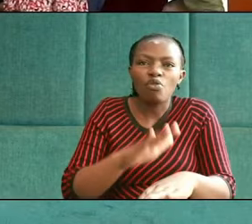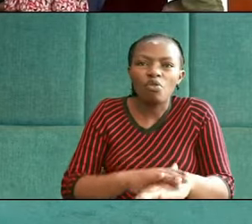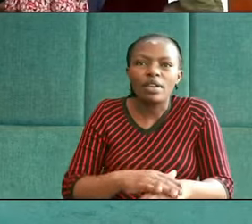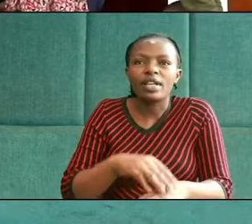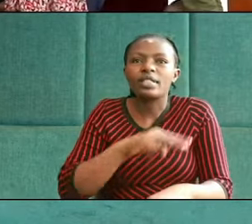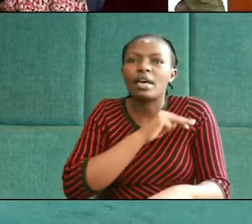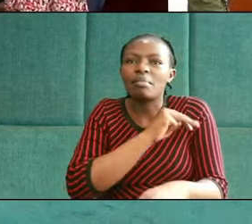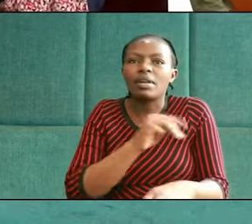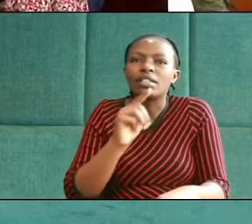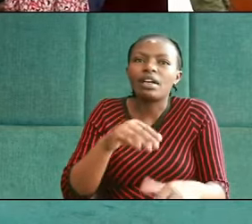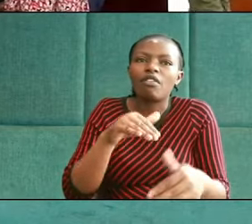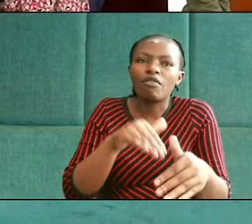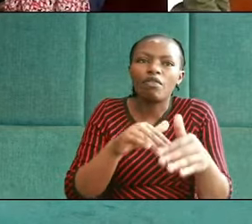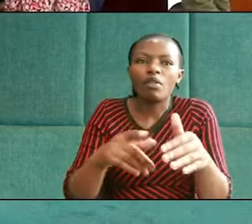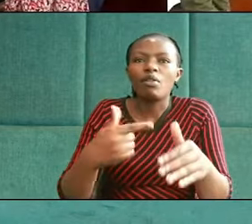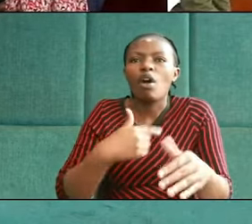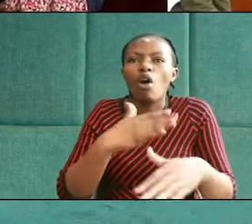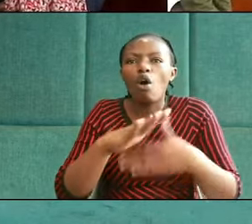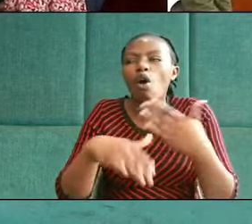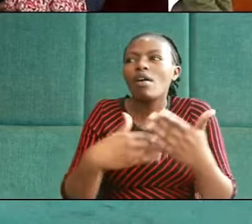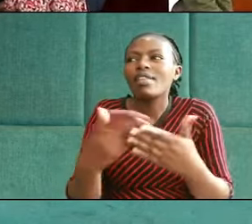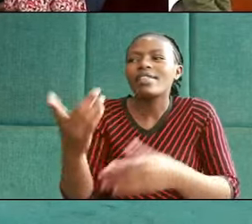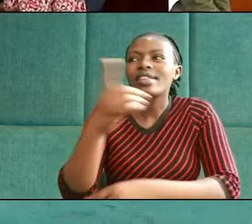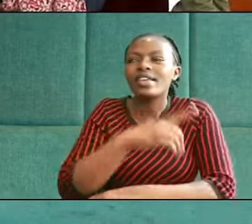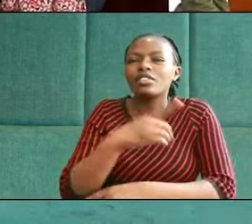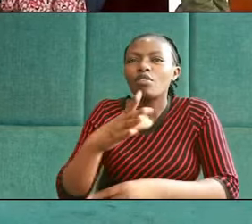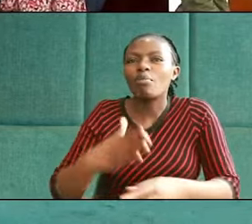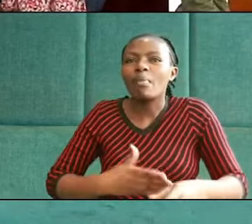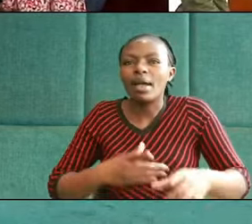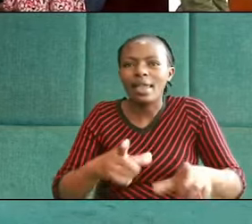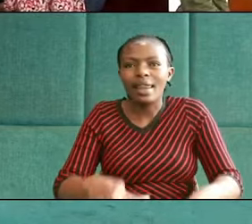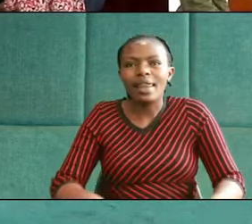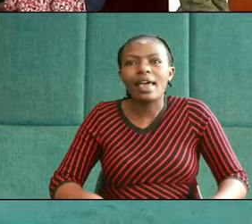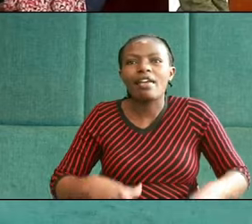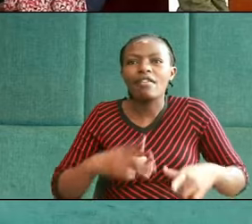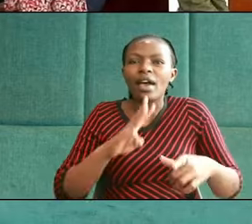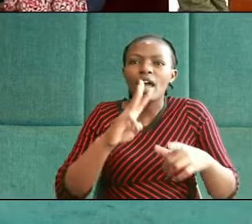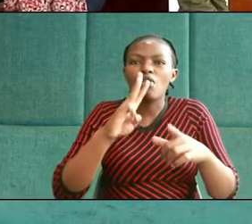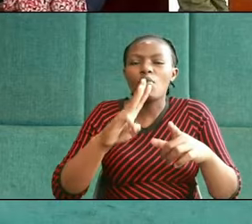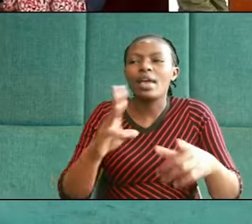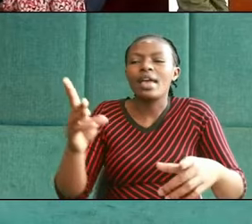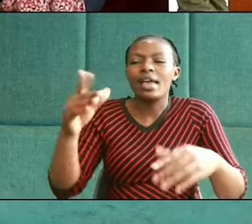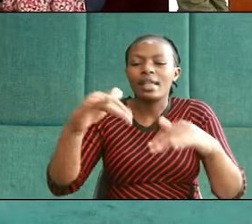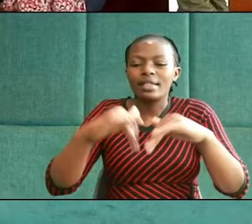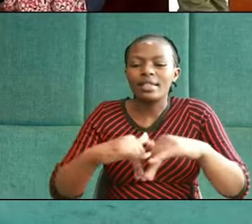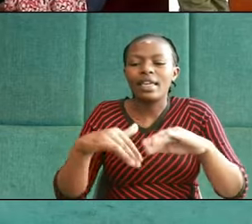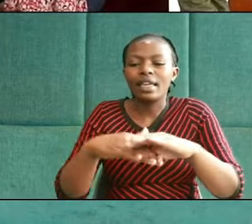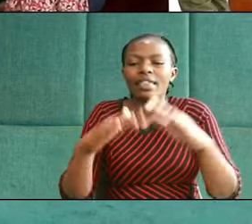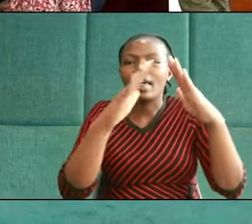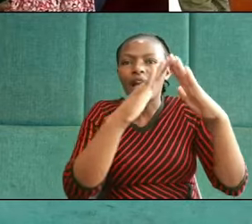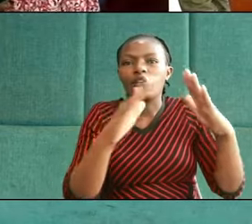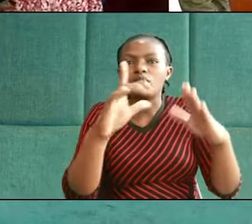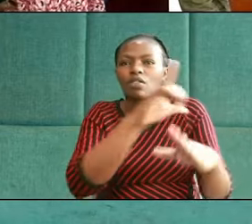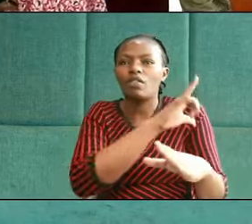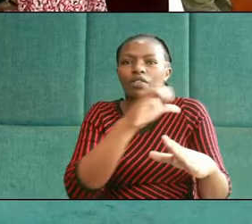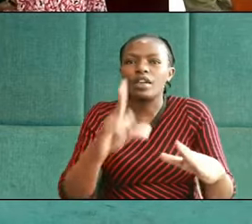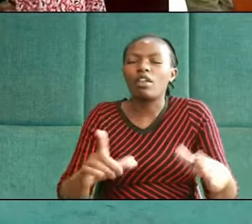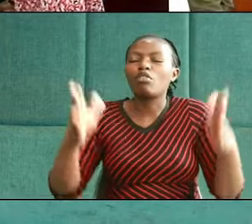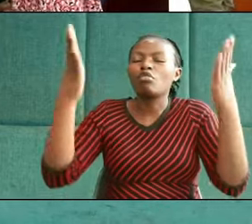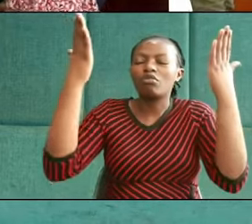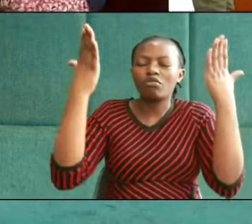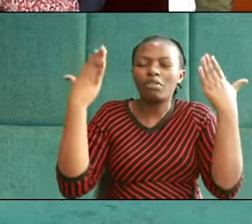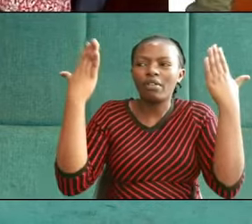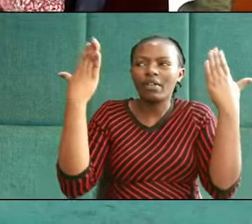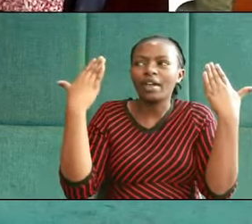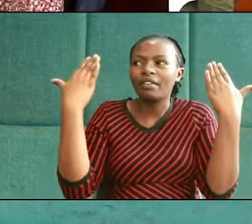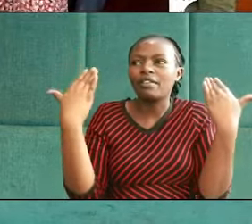me all the days of my life, and I will dwell in the house of the Lord forever.